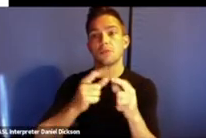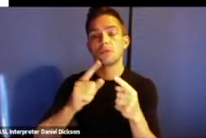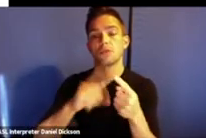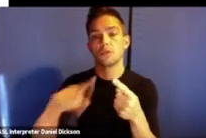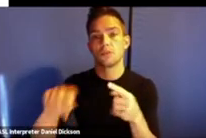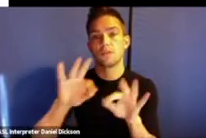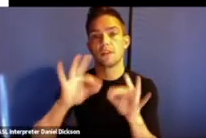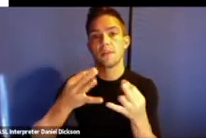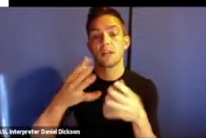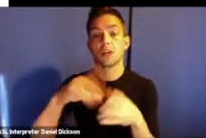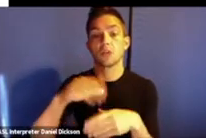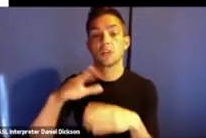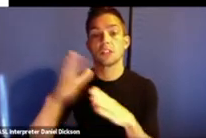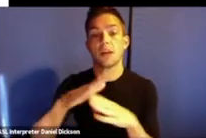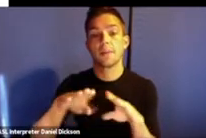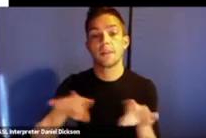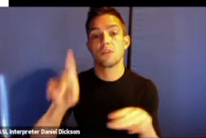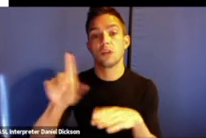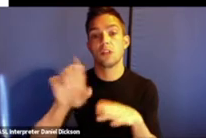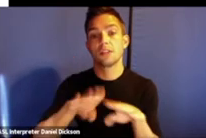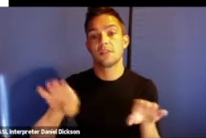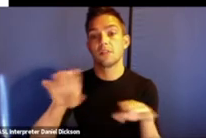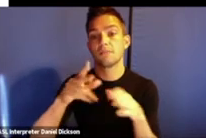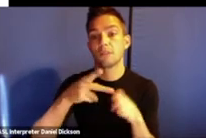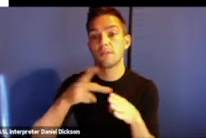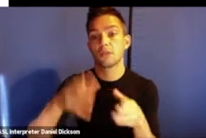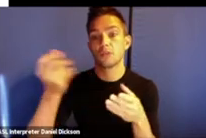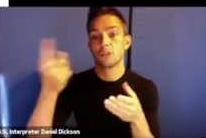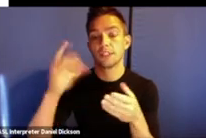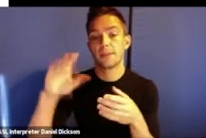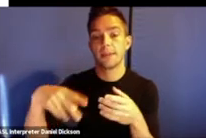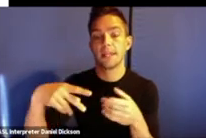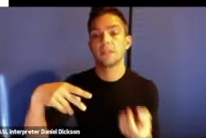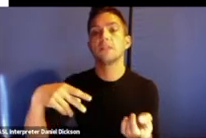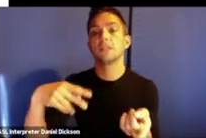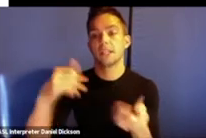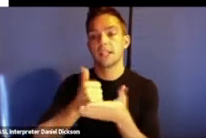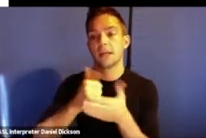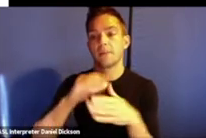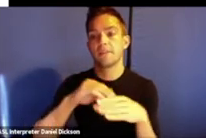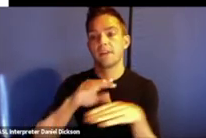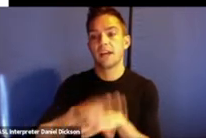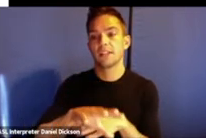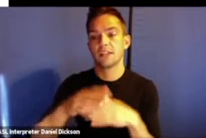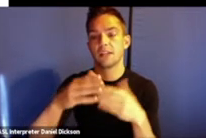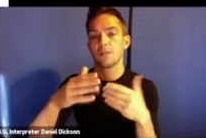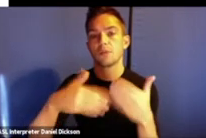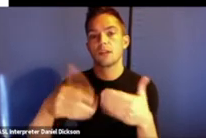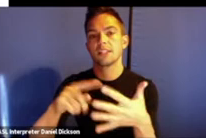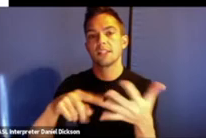the top level or one level, professionals who really understand CP and can help advise and progress these